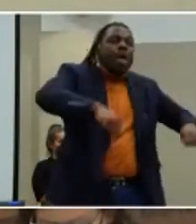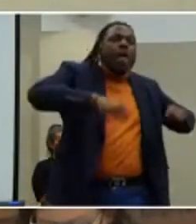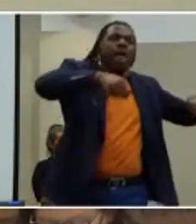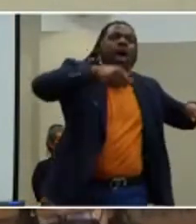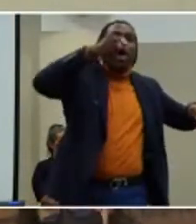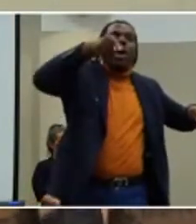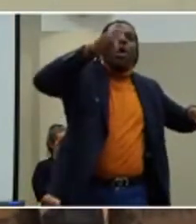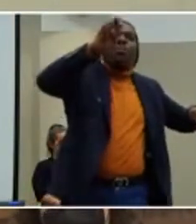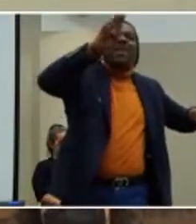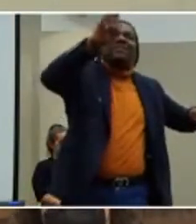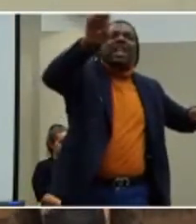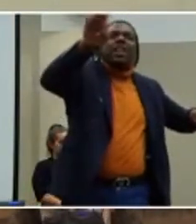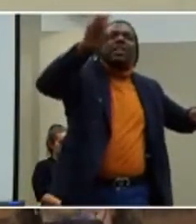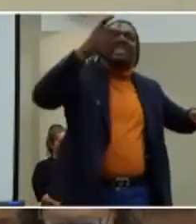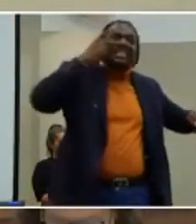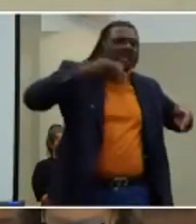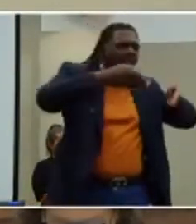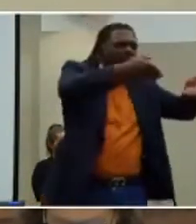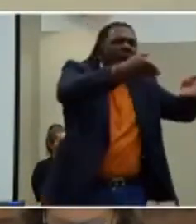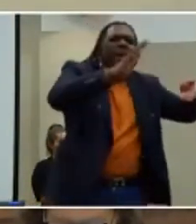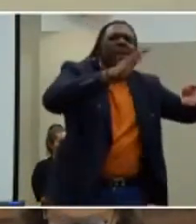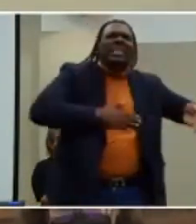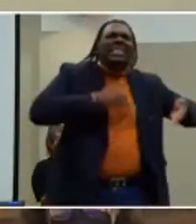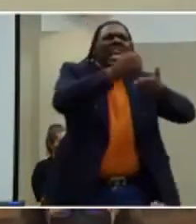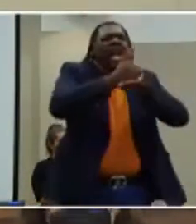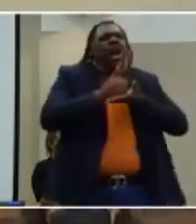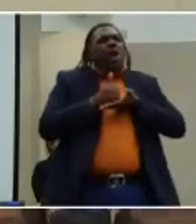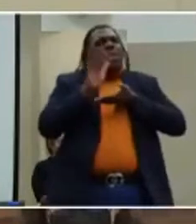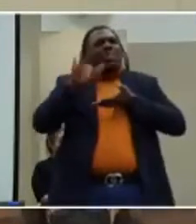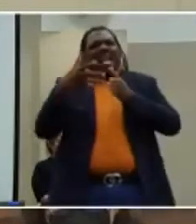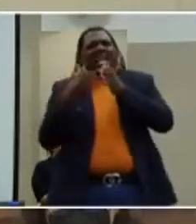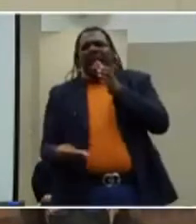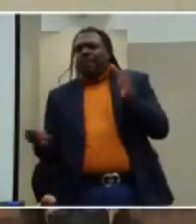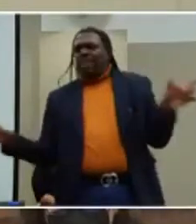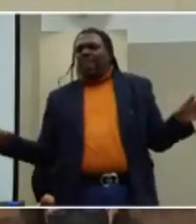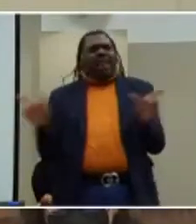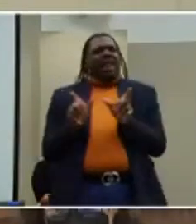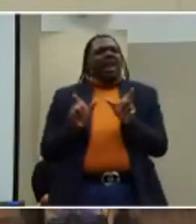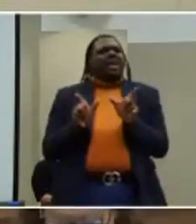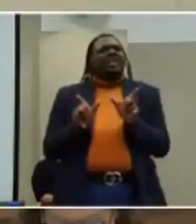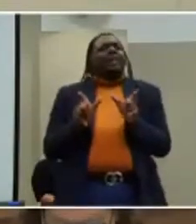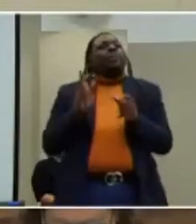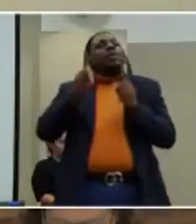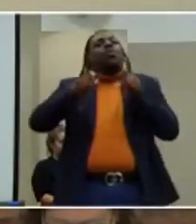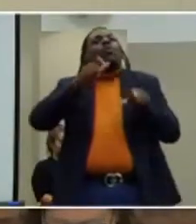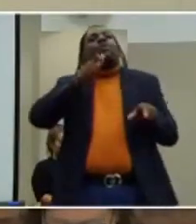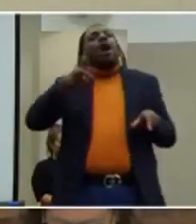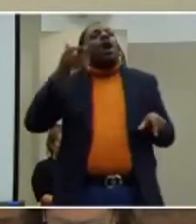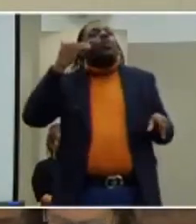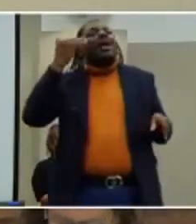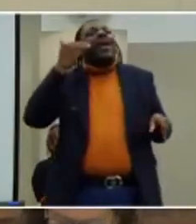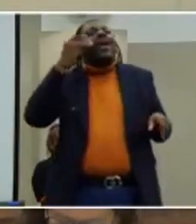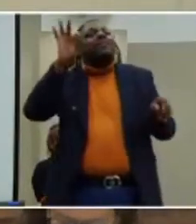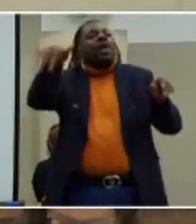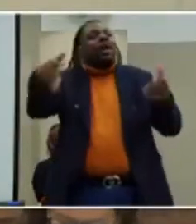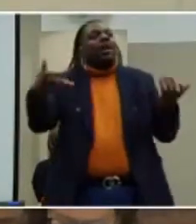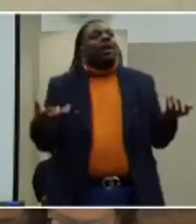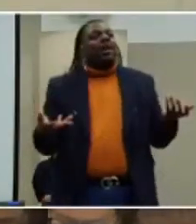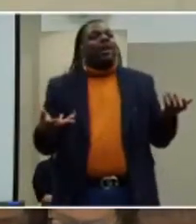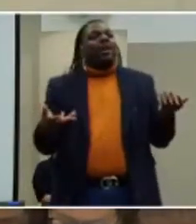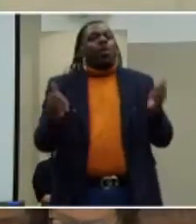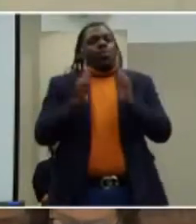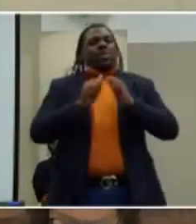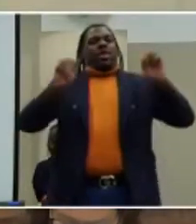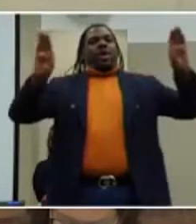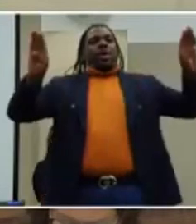sidewalks. Please help us close that gap. I don't think anybody's aware of it except those of us who are dragging around booster